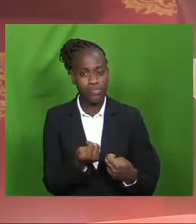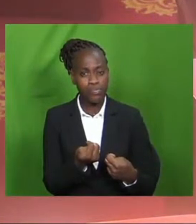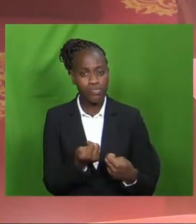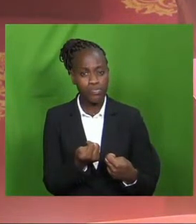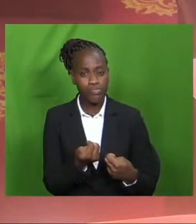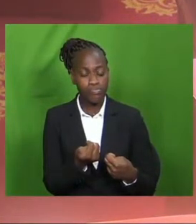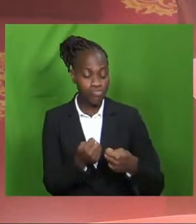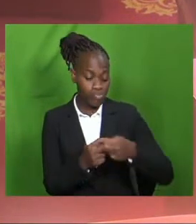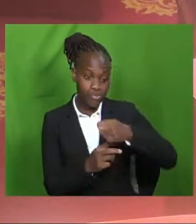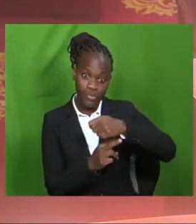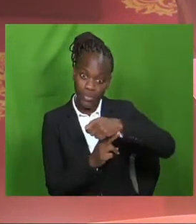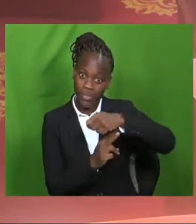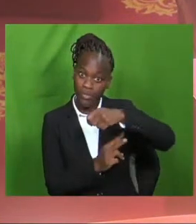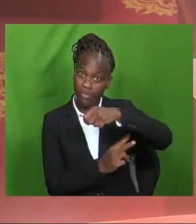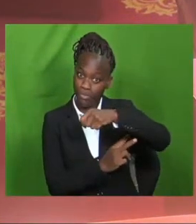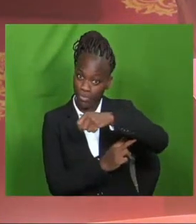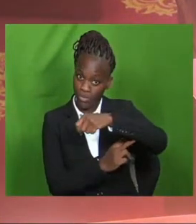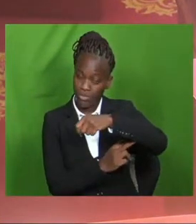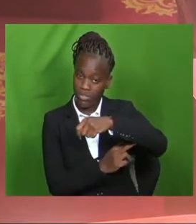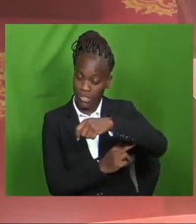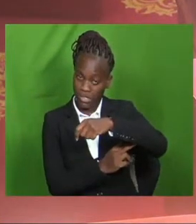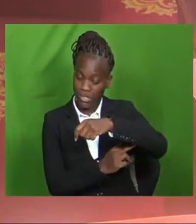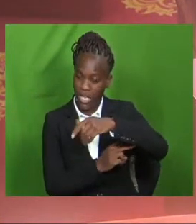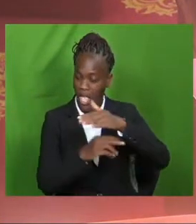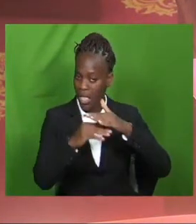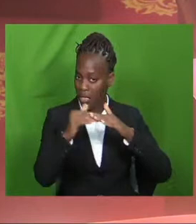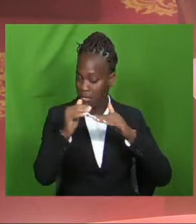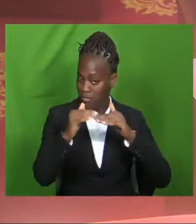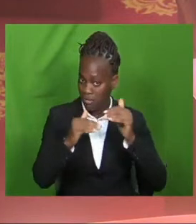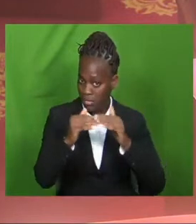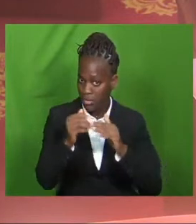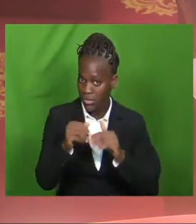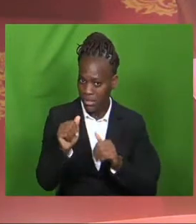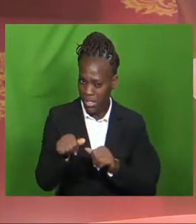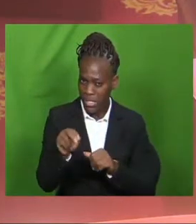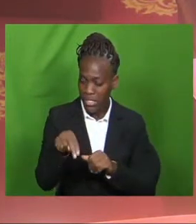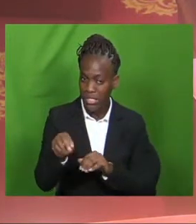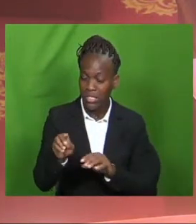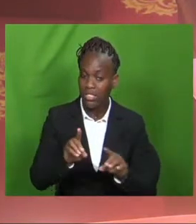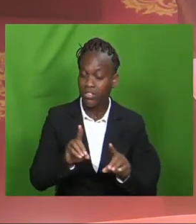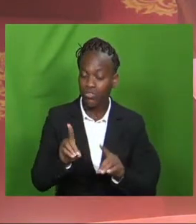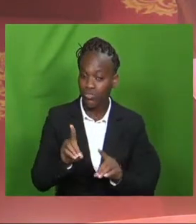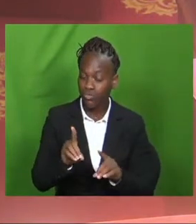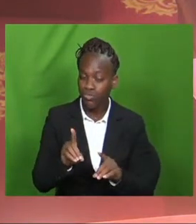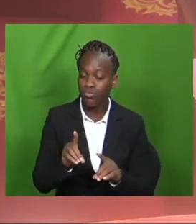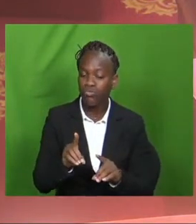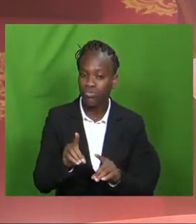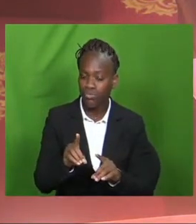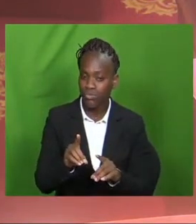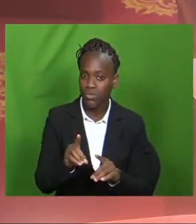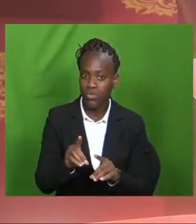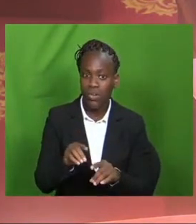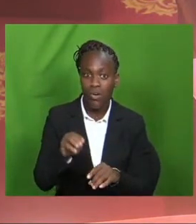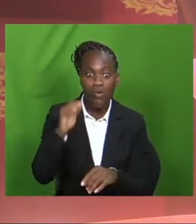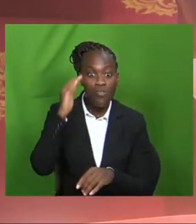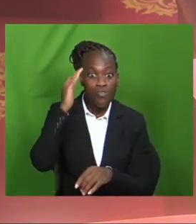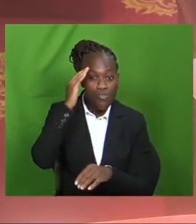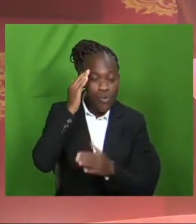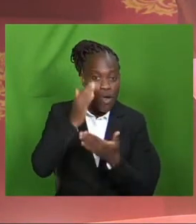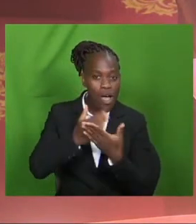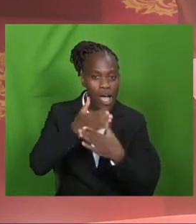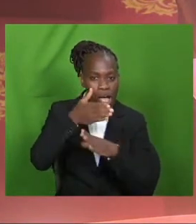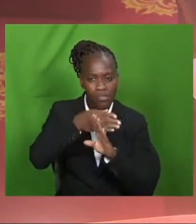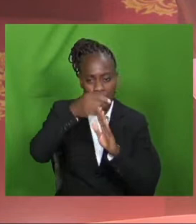bridge or bridge construction to be undertaken will be determined after the